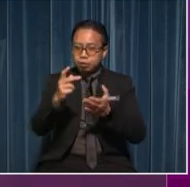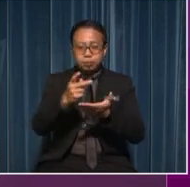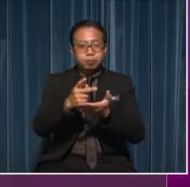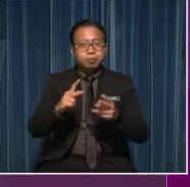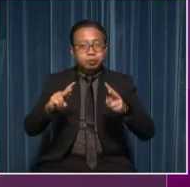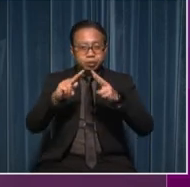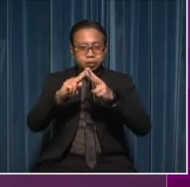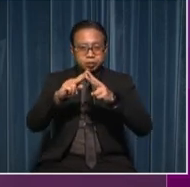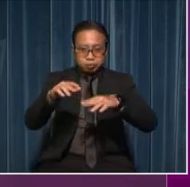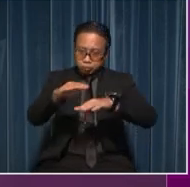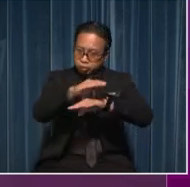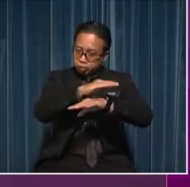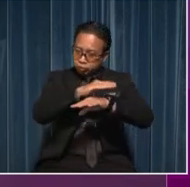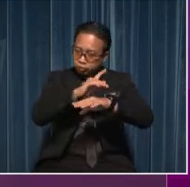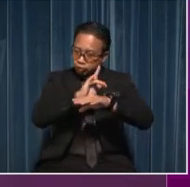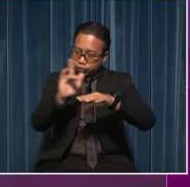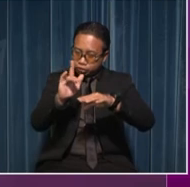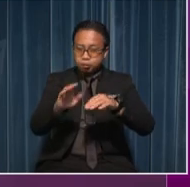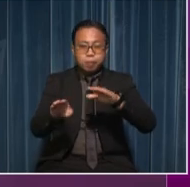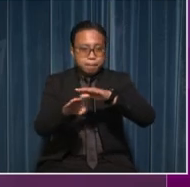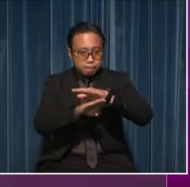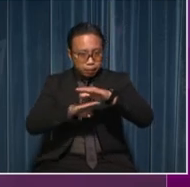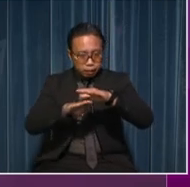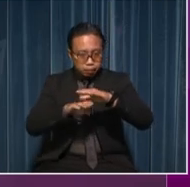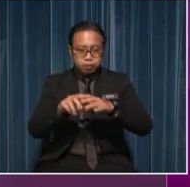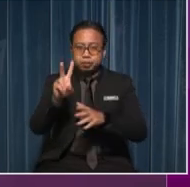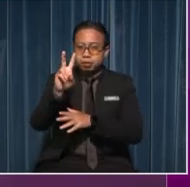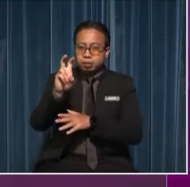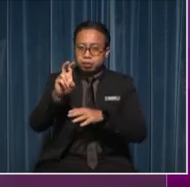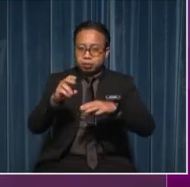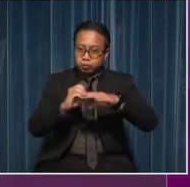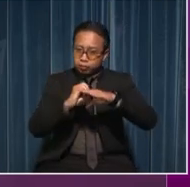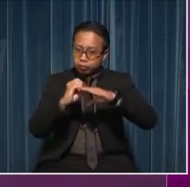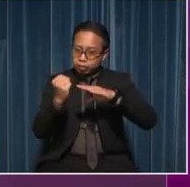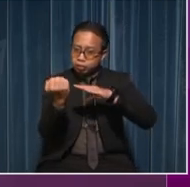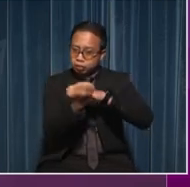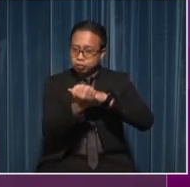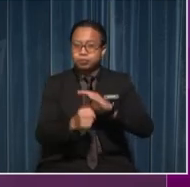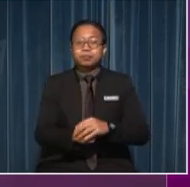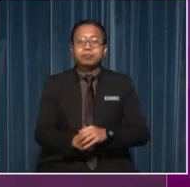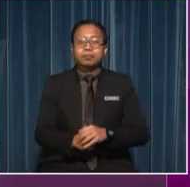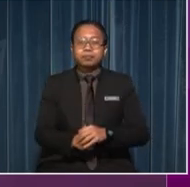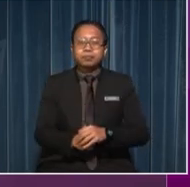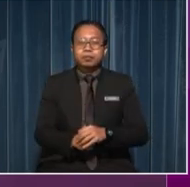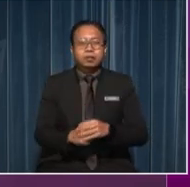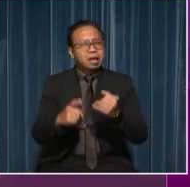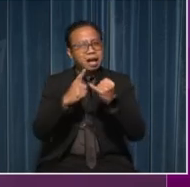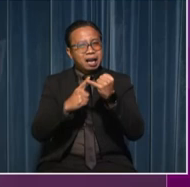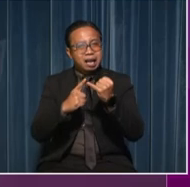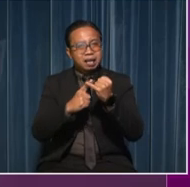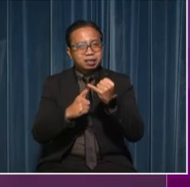the surfaces, the base, the vertices, and the edges. And